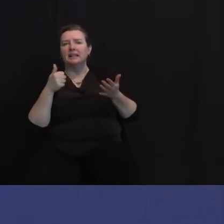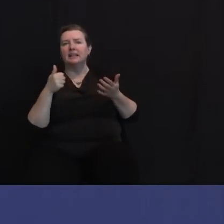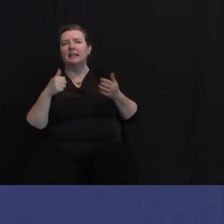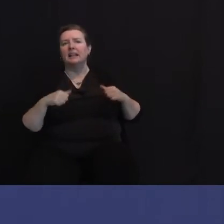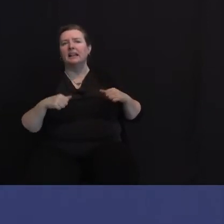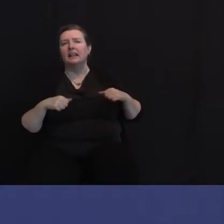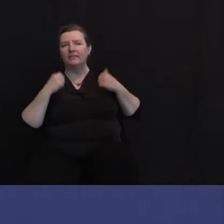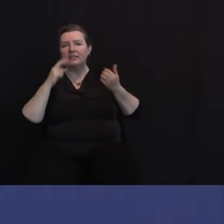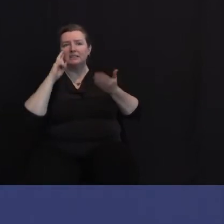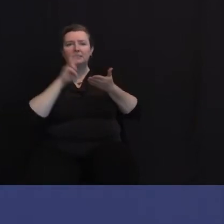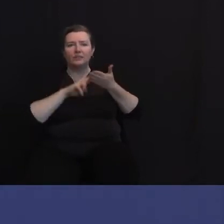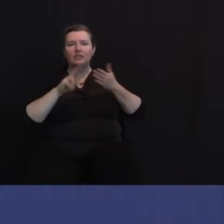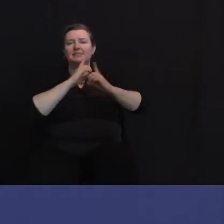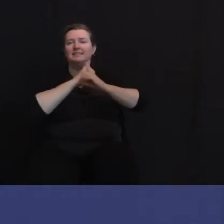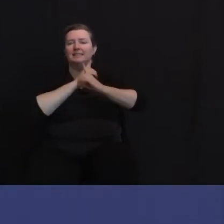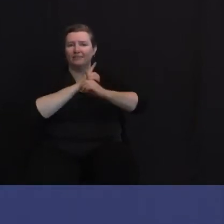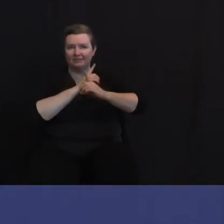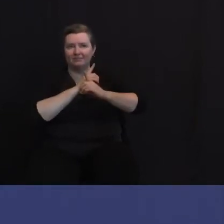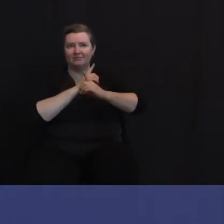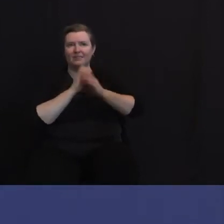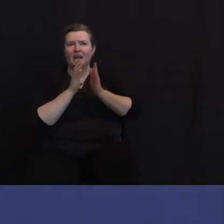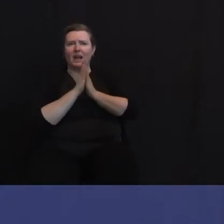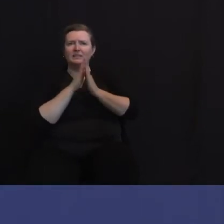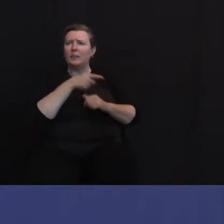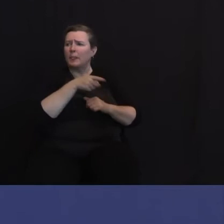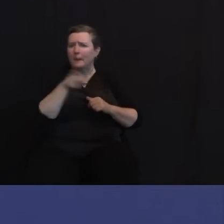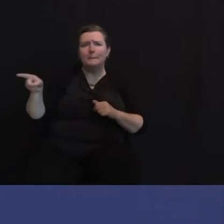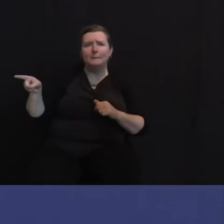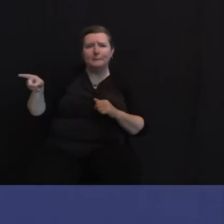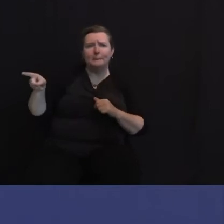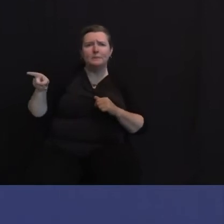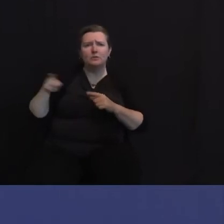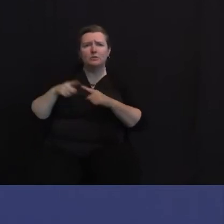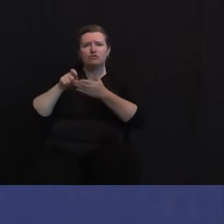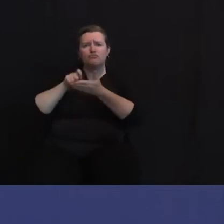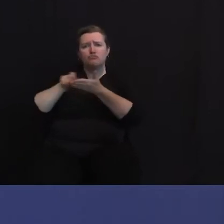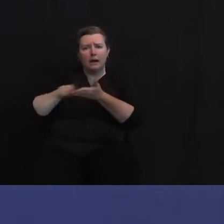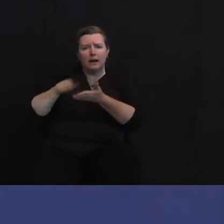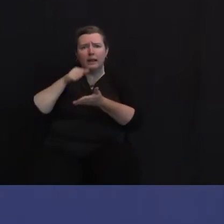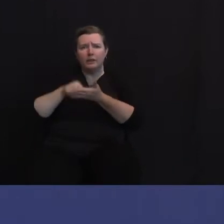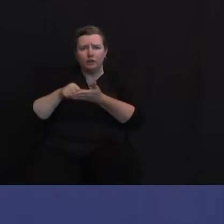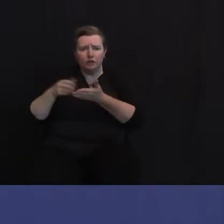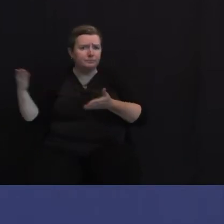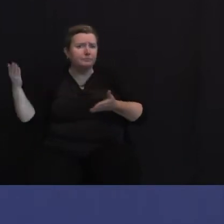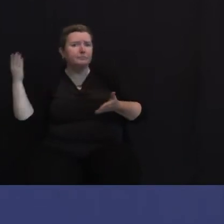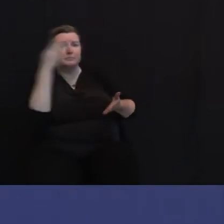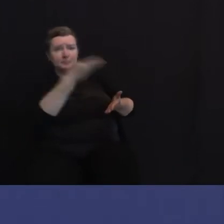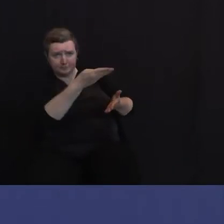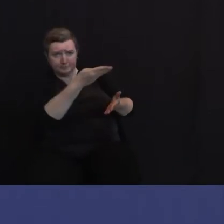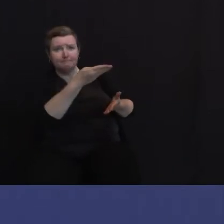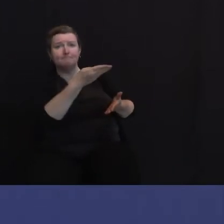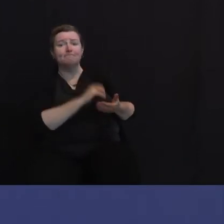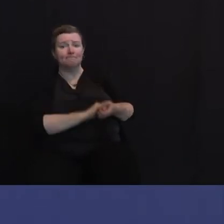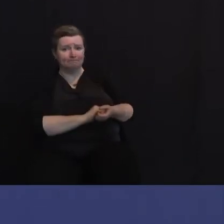wrote now before last week or before this awful incident at the Capitol on the 6th.